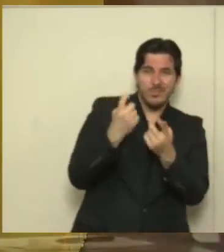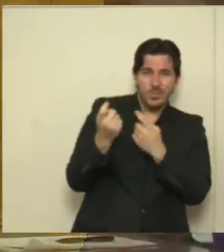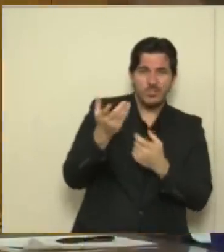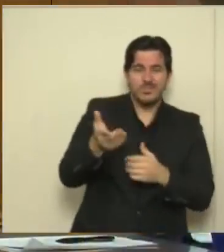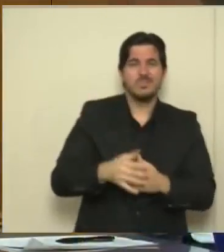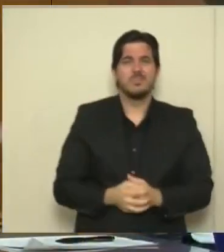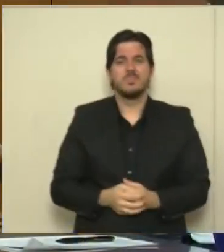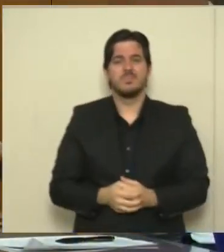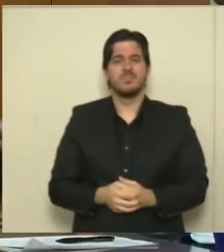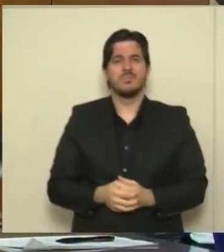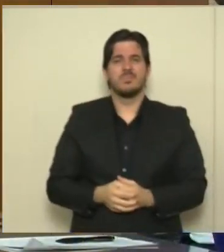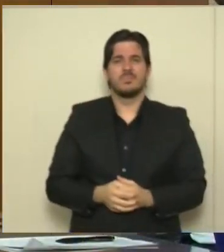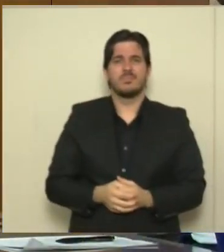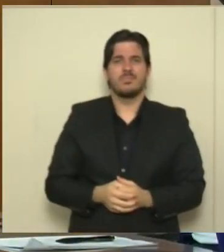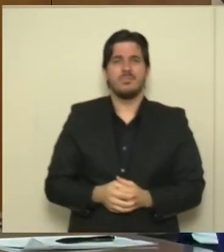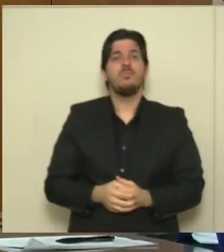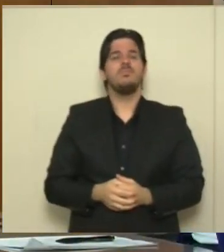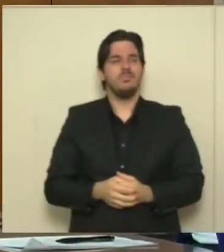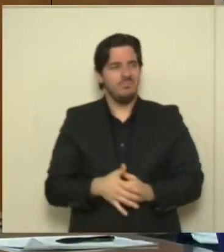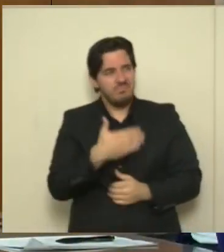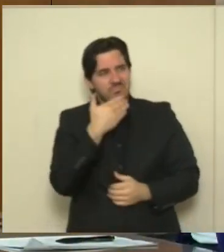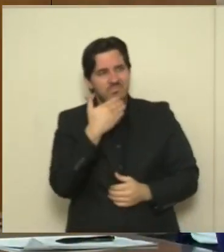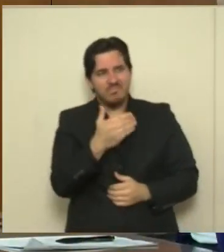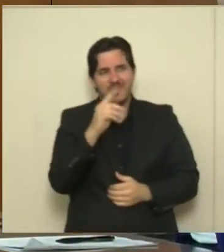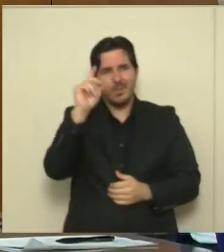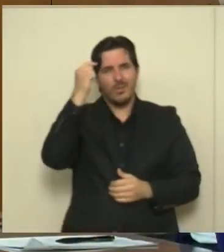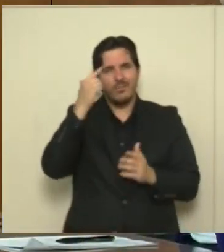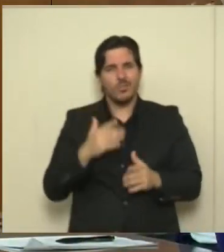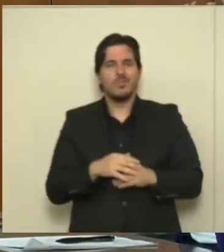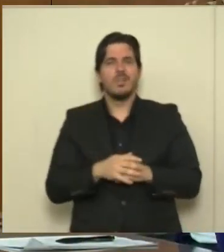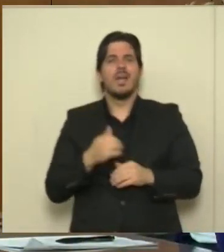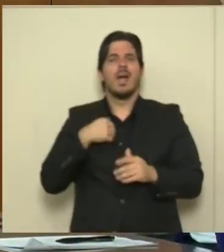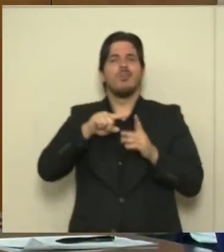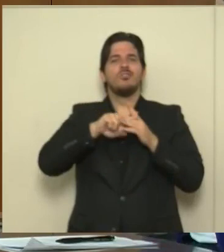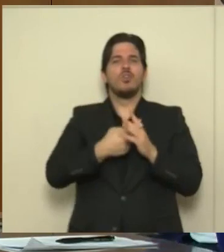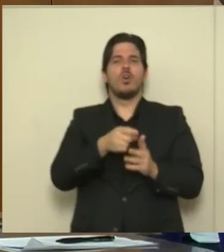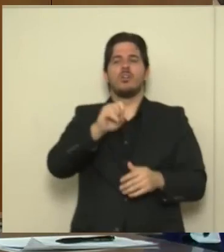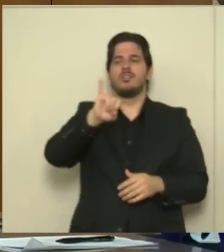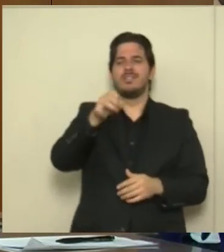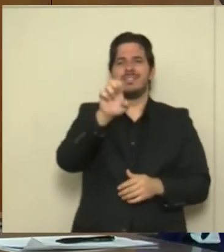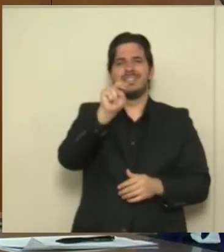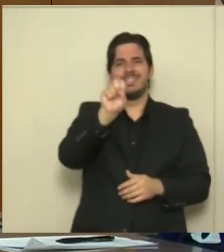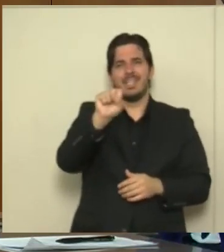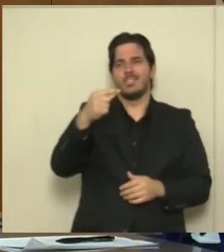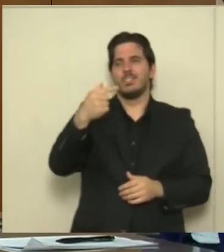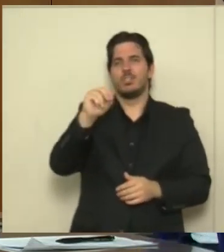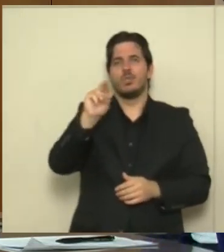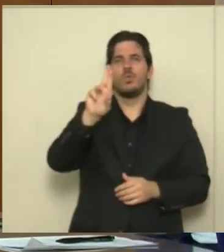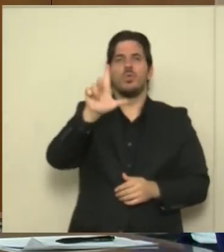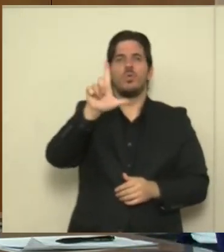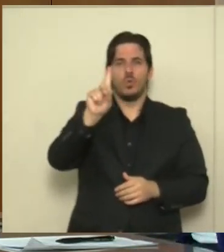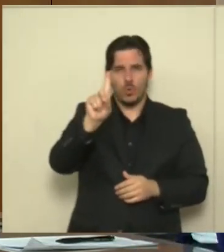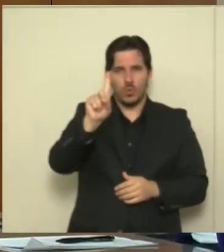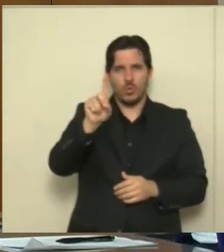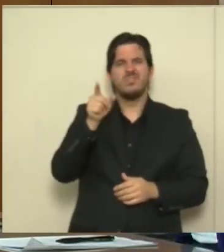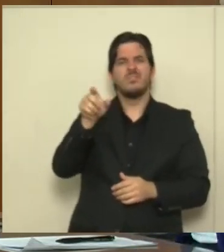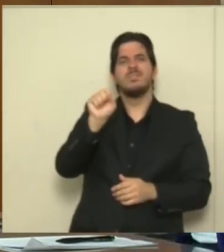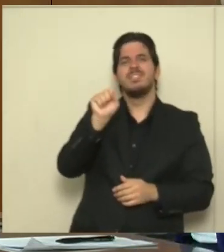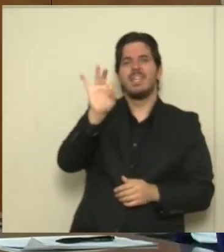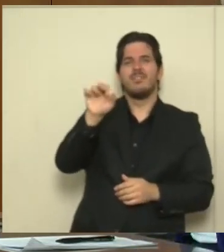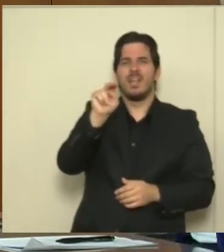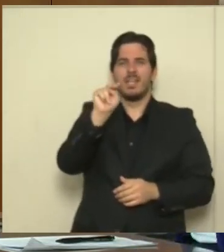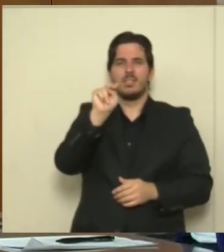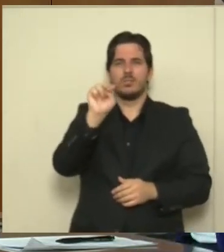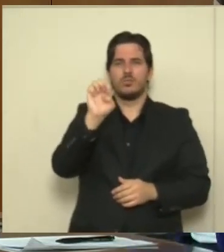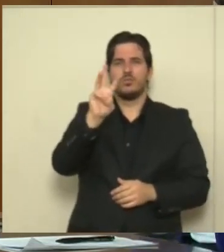Thank you, Governor. I will start with Jen Gould with the Santa Fe New Mexican. I'll just remind our reporters on here to please let me